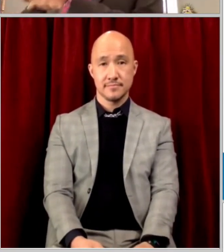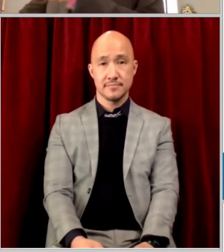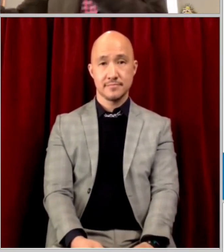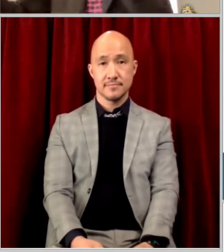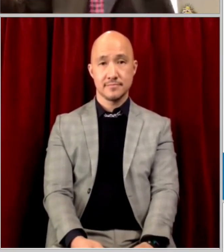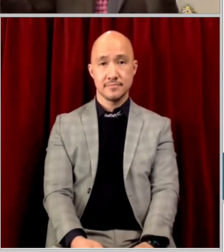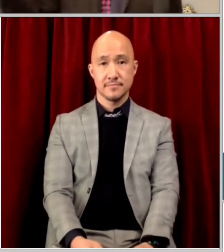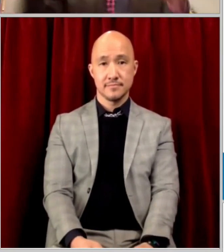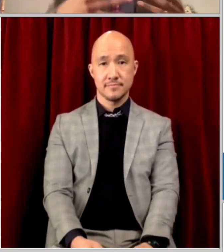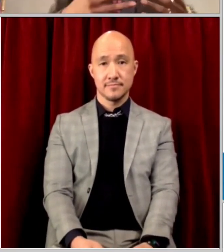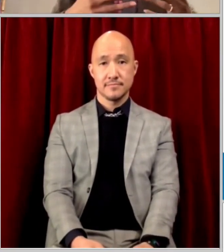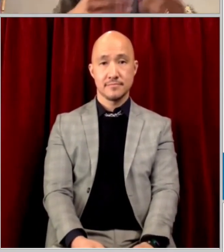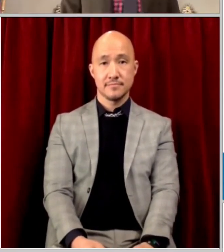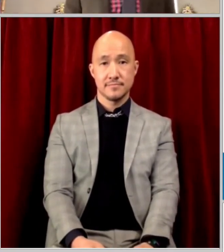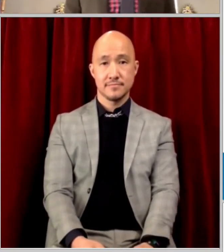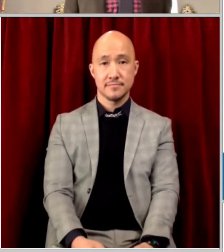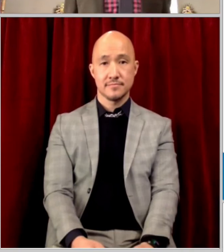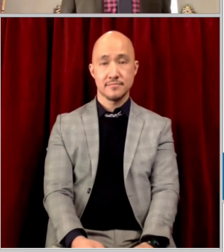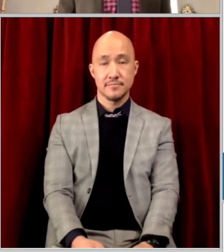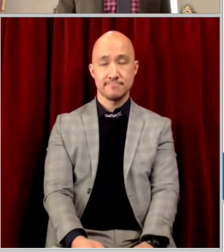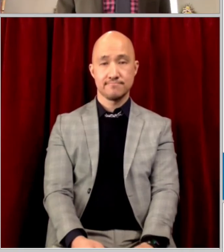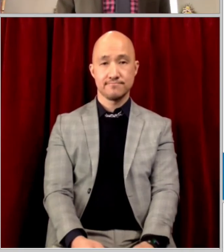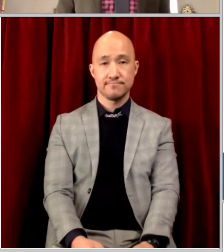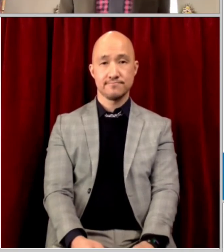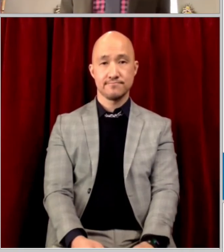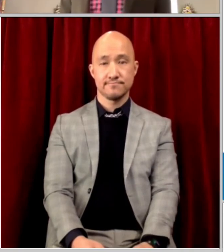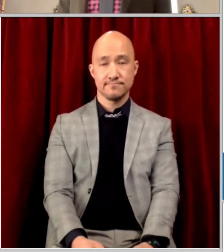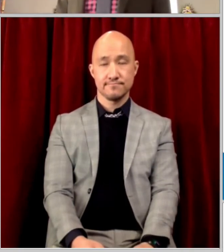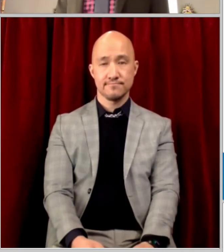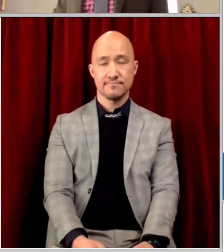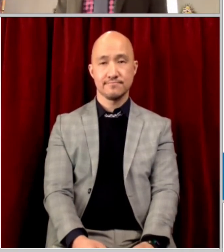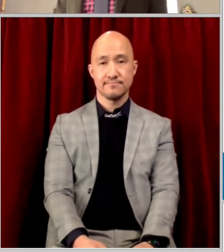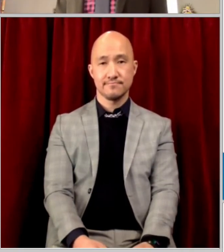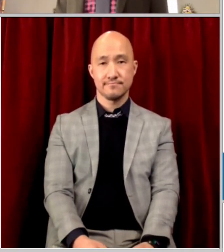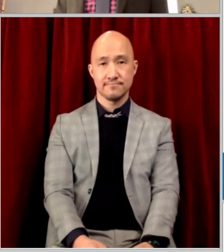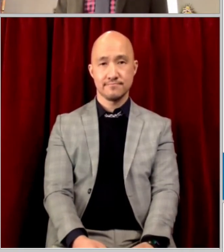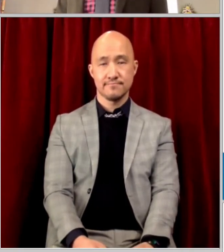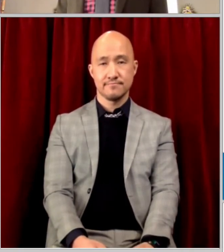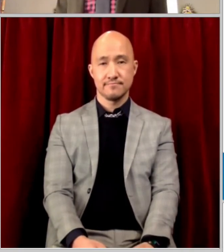allow these people to corrupt my good character. What does the Bible say?